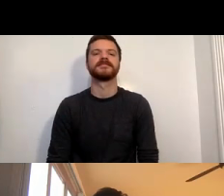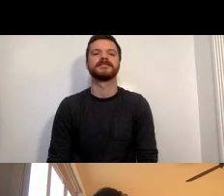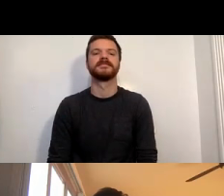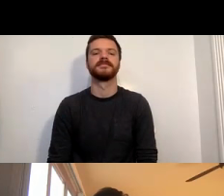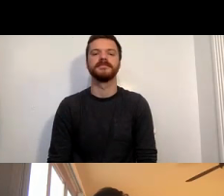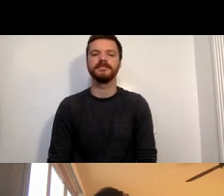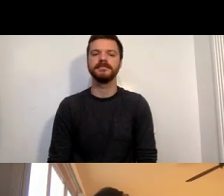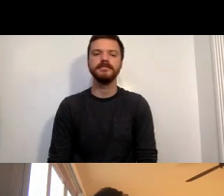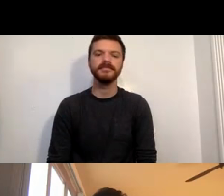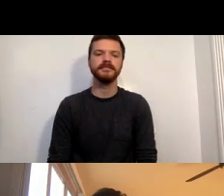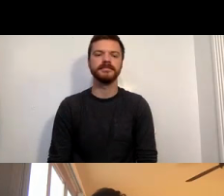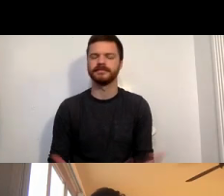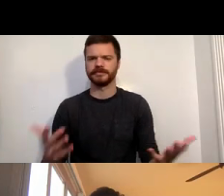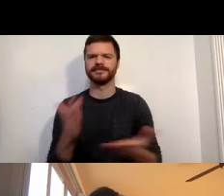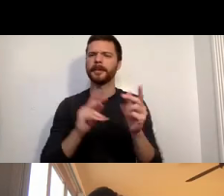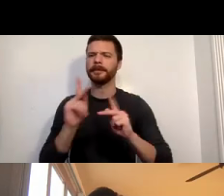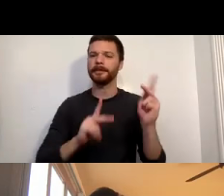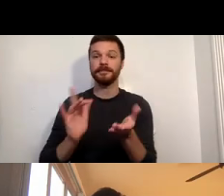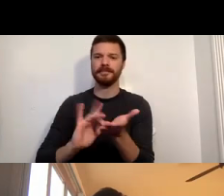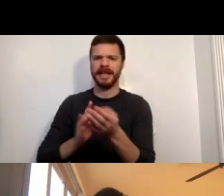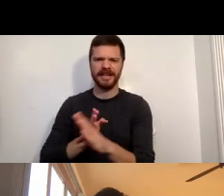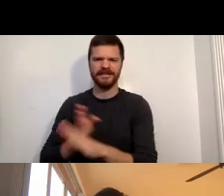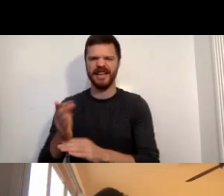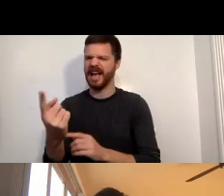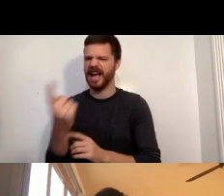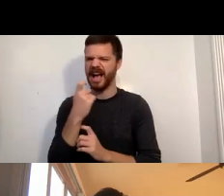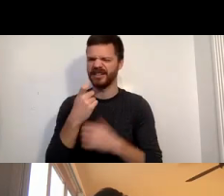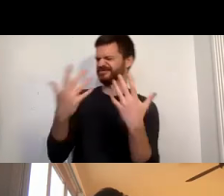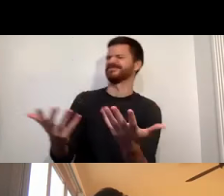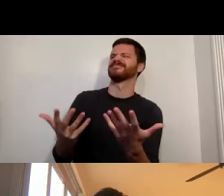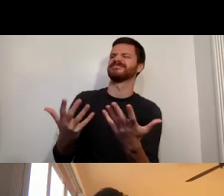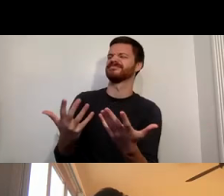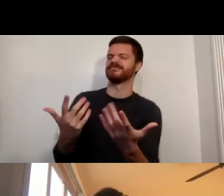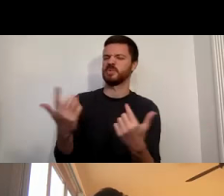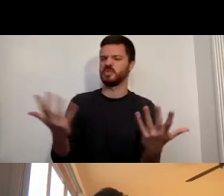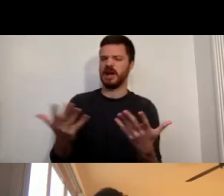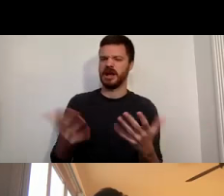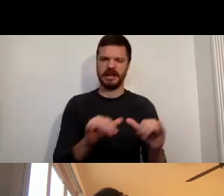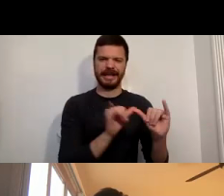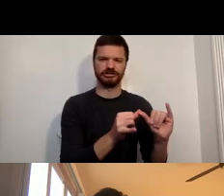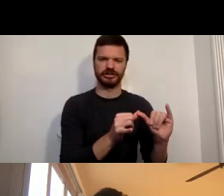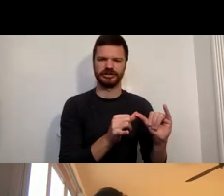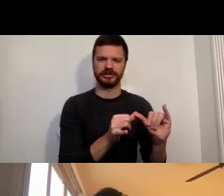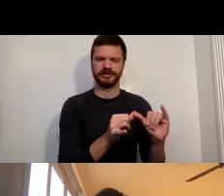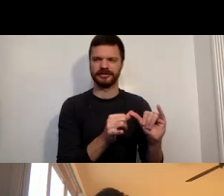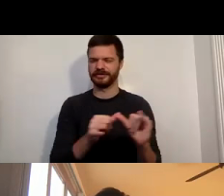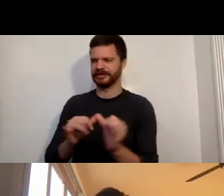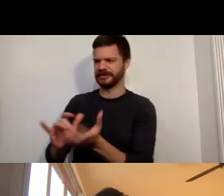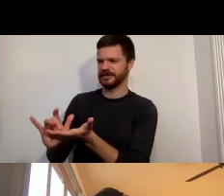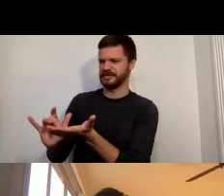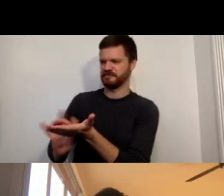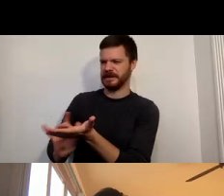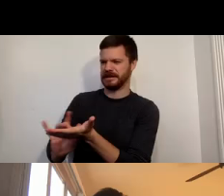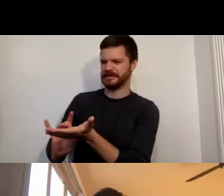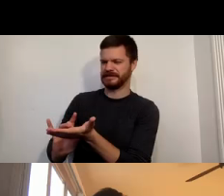So people, especially in the medical field, often ask me, what's the connection between engineering and what are you doing in working